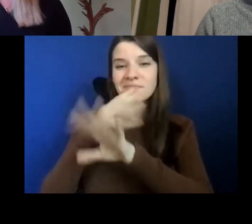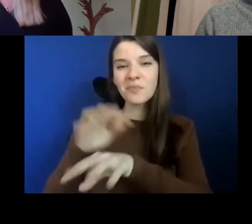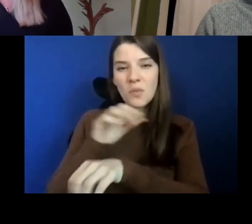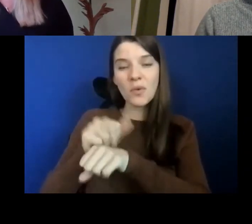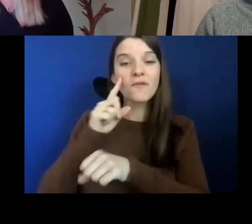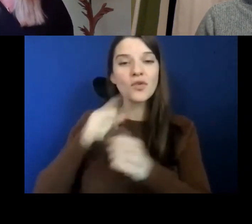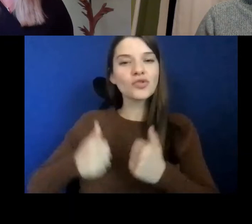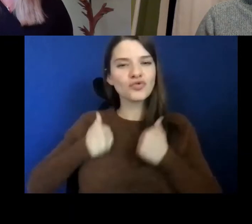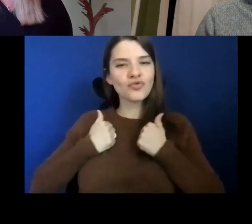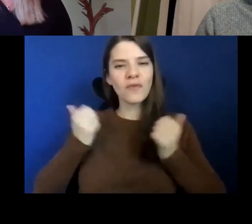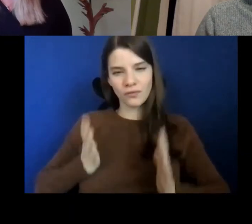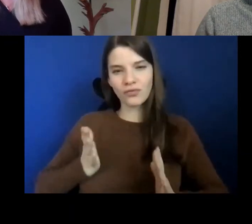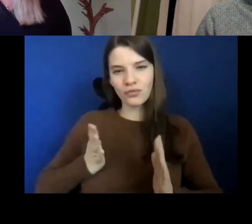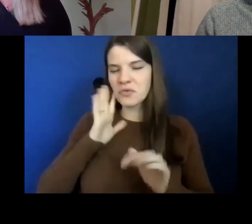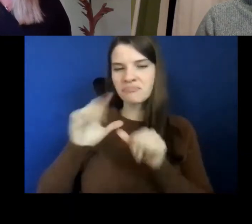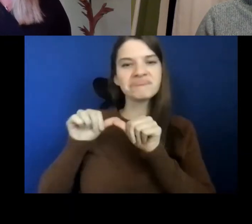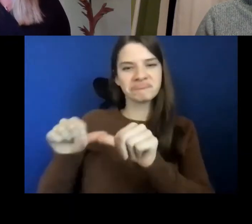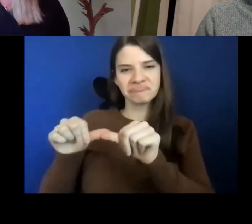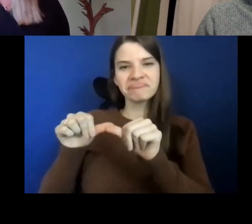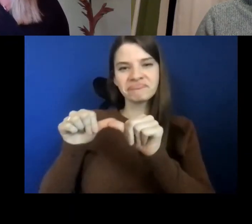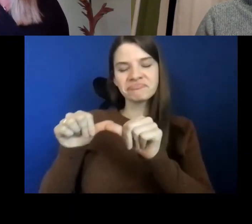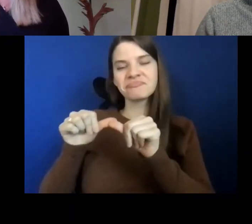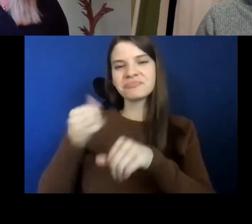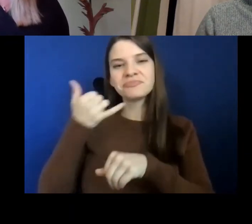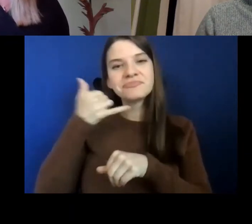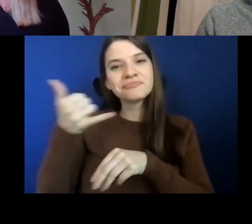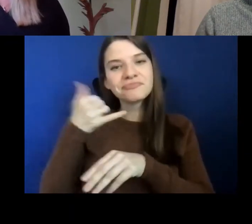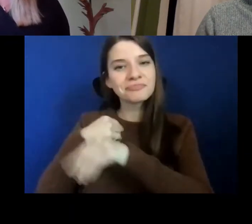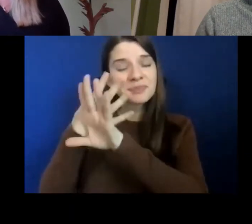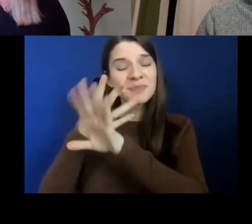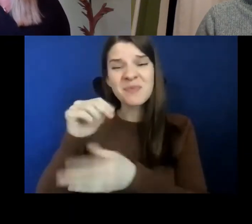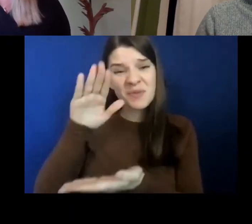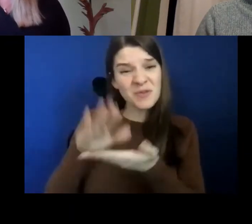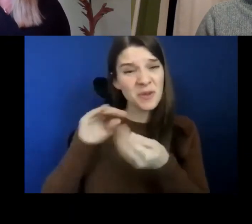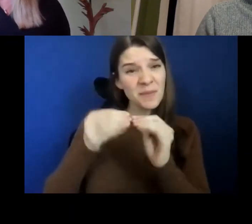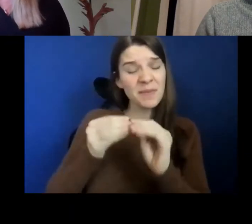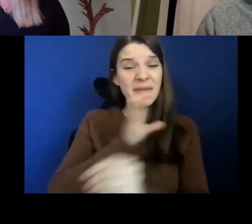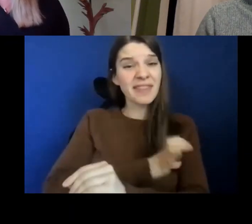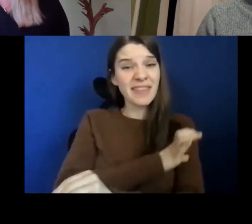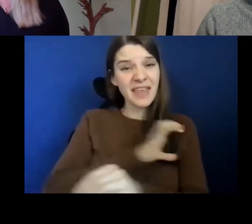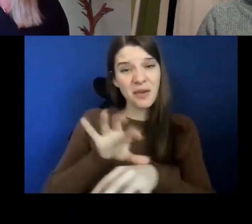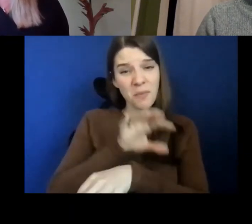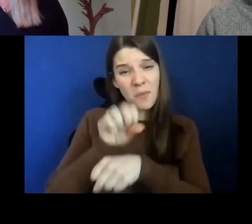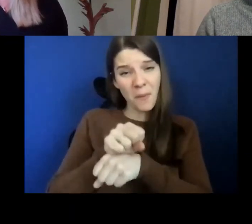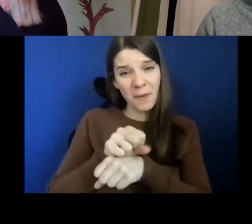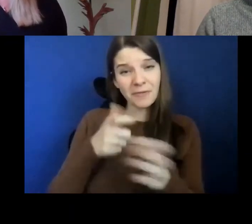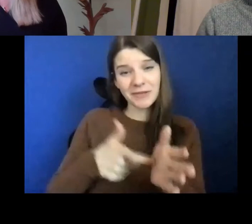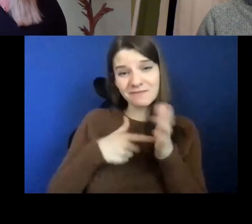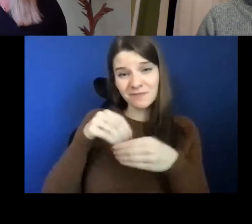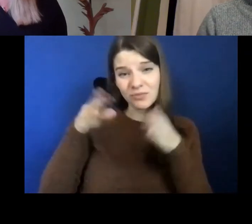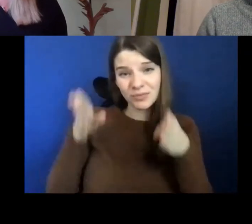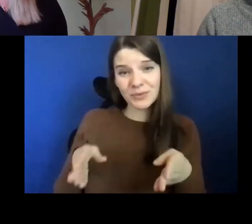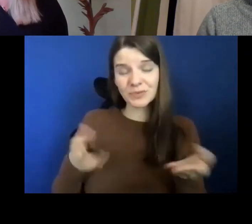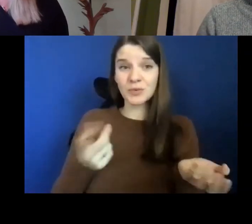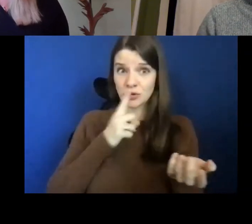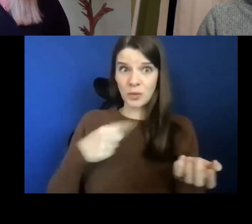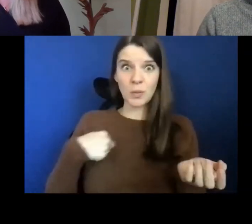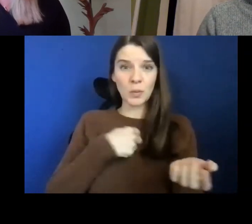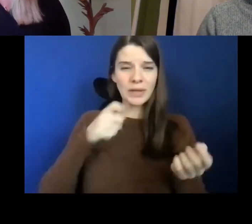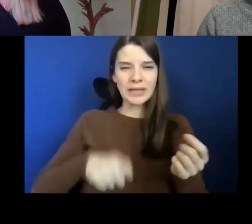survivors, and really reduce the number of clinic visits patients need to have. We really need to